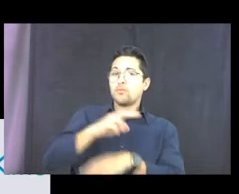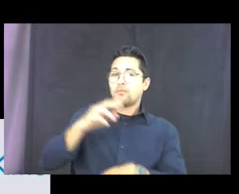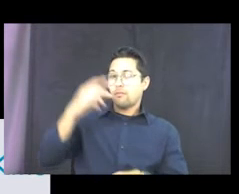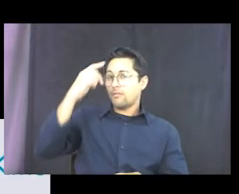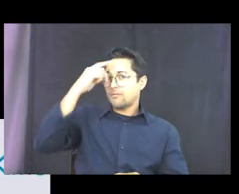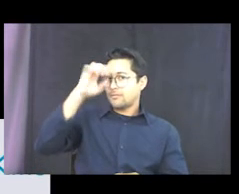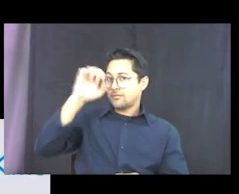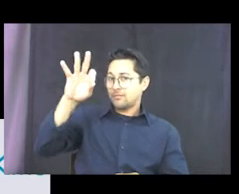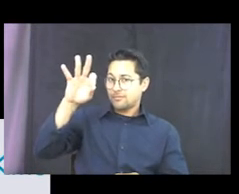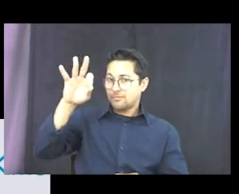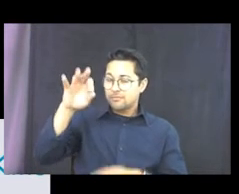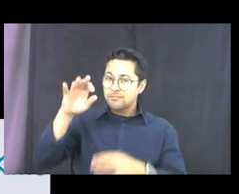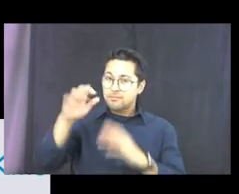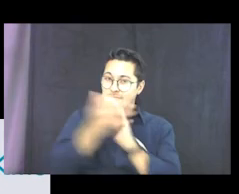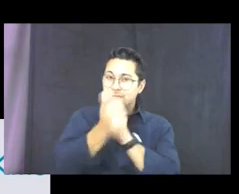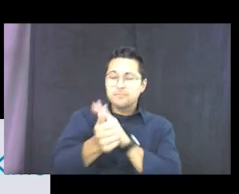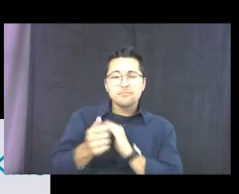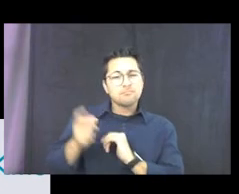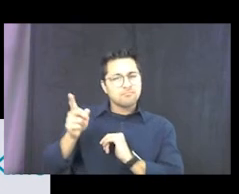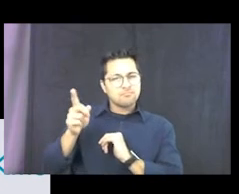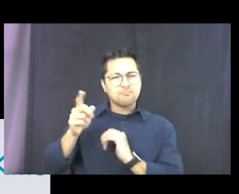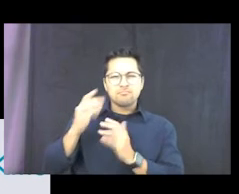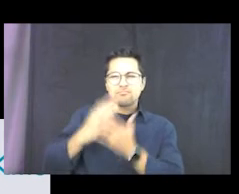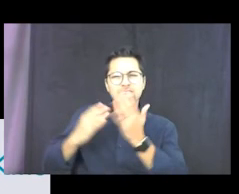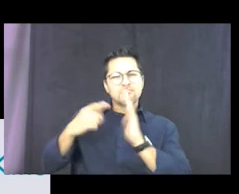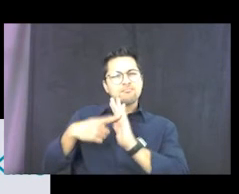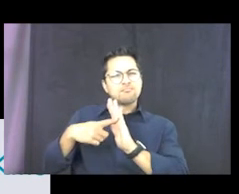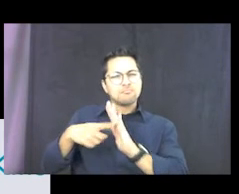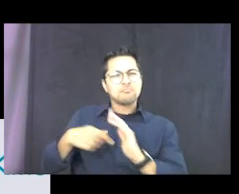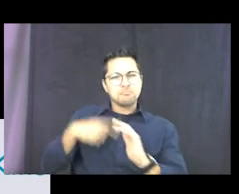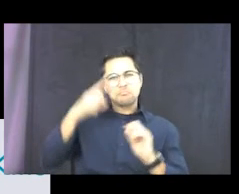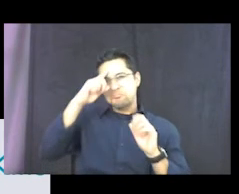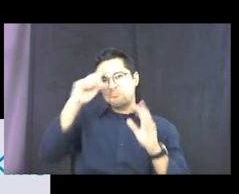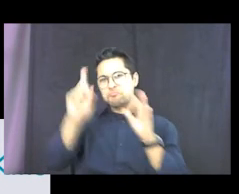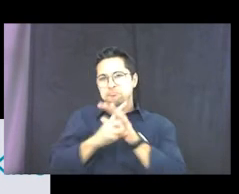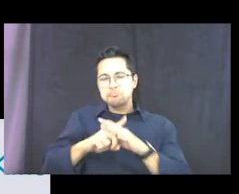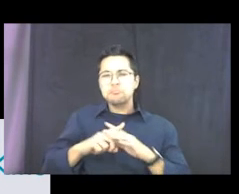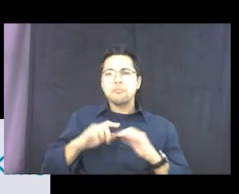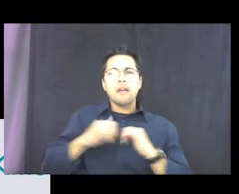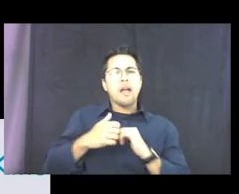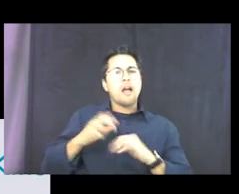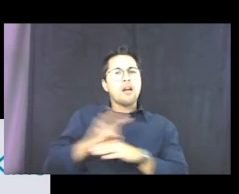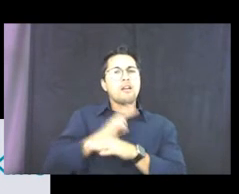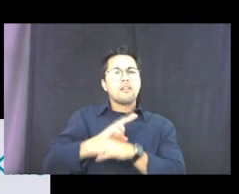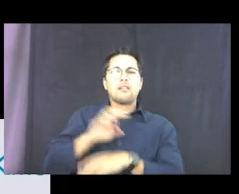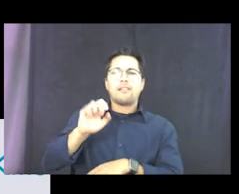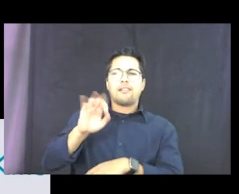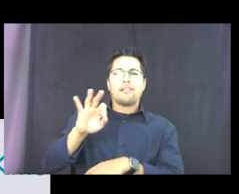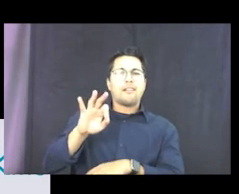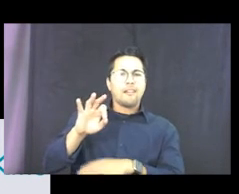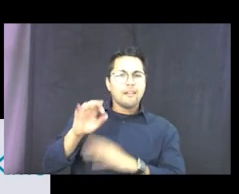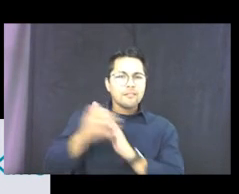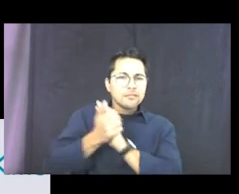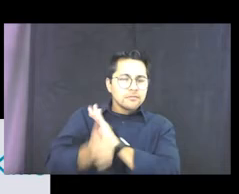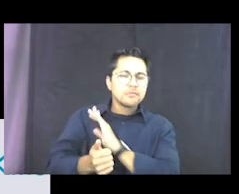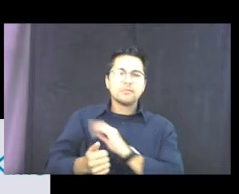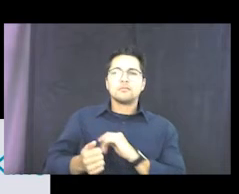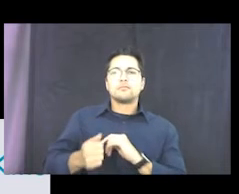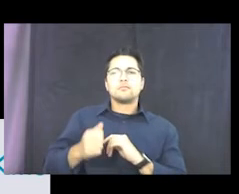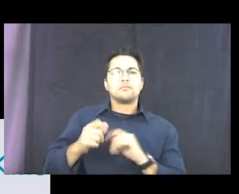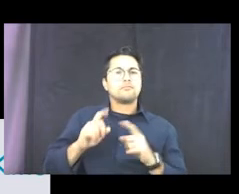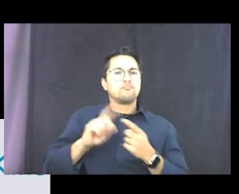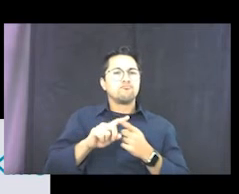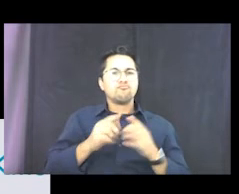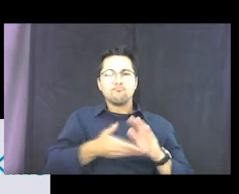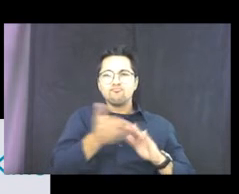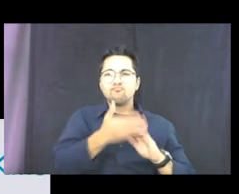skills. These are just a few examples off the top of my head that I could think of how we use the executive functioning skills to operate and